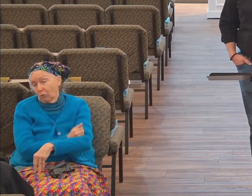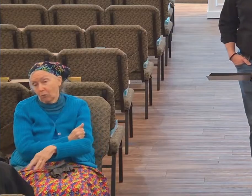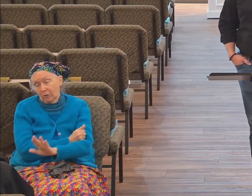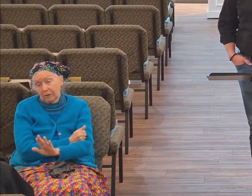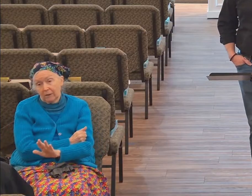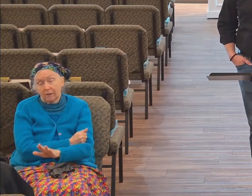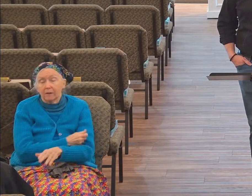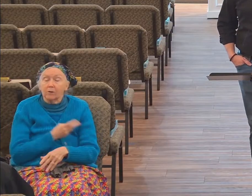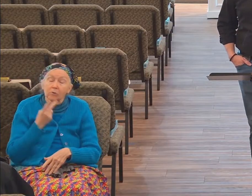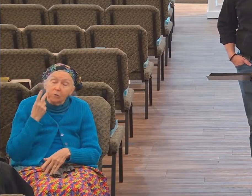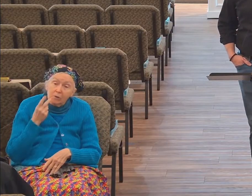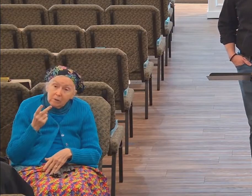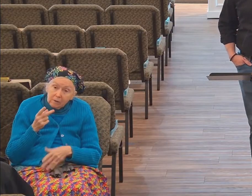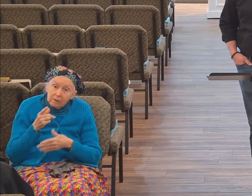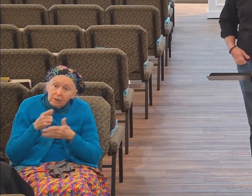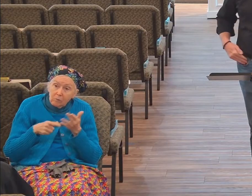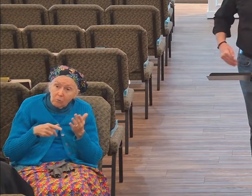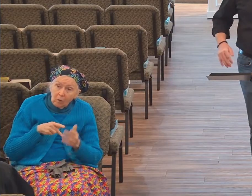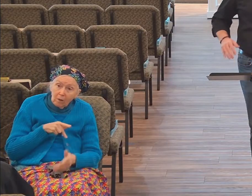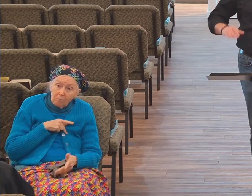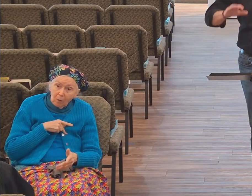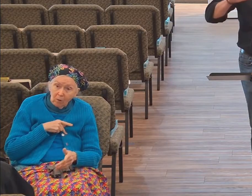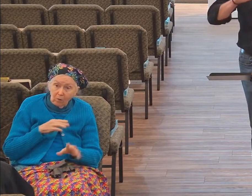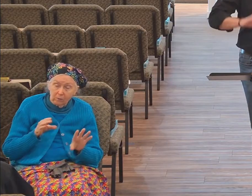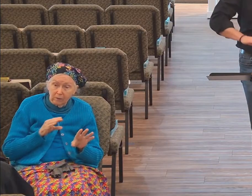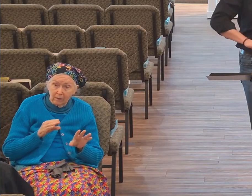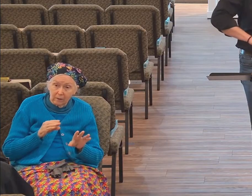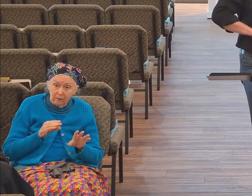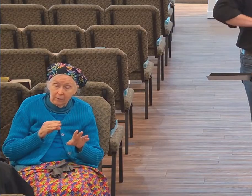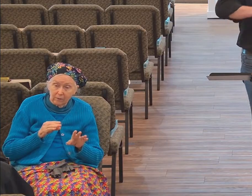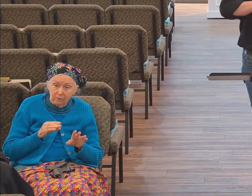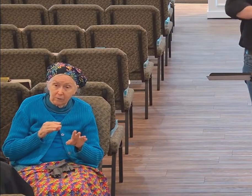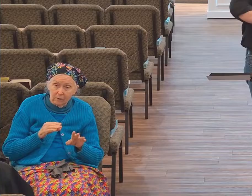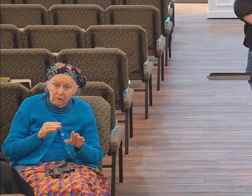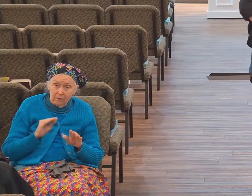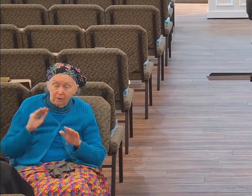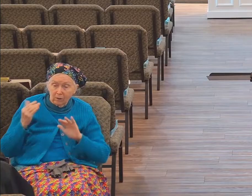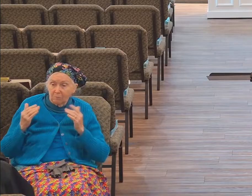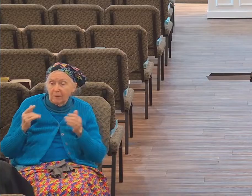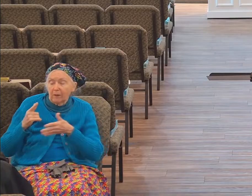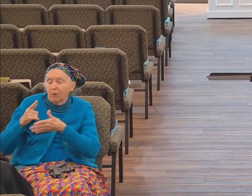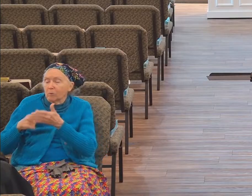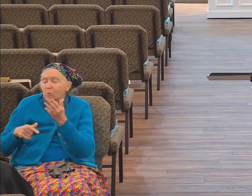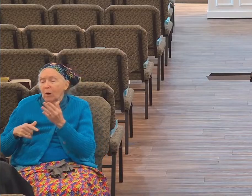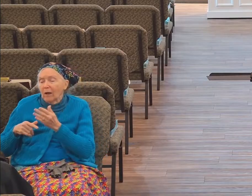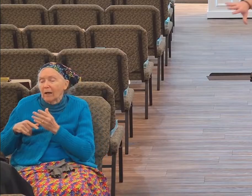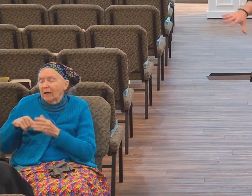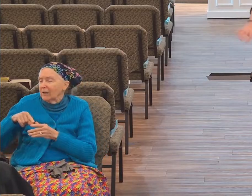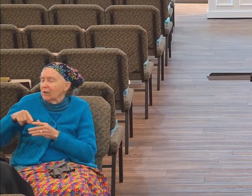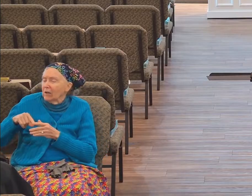Do you see what he's doing here? In light of what would be expected as a leader within the